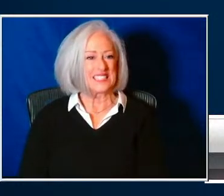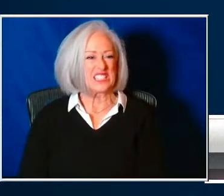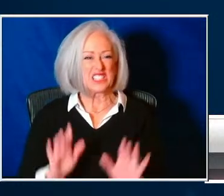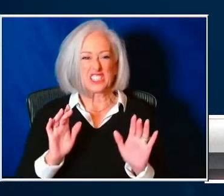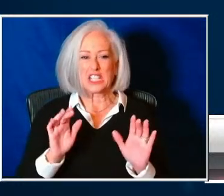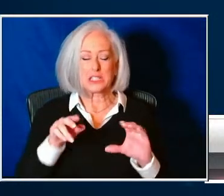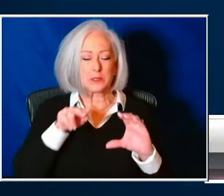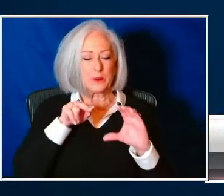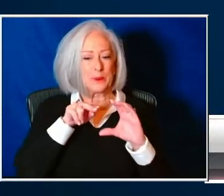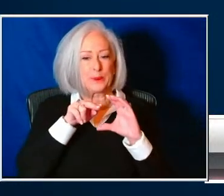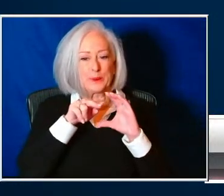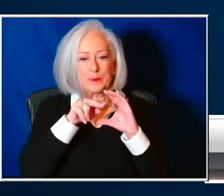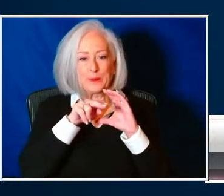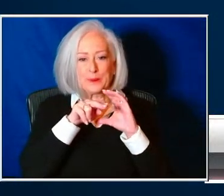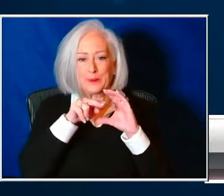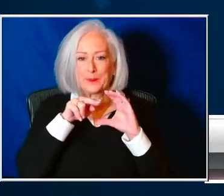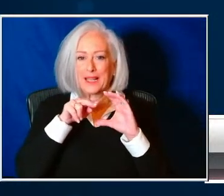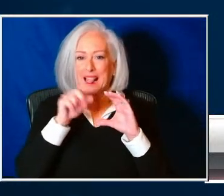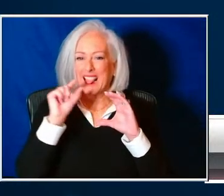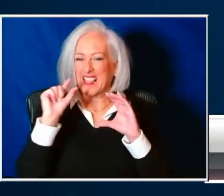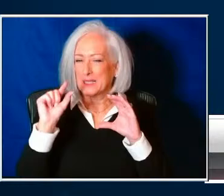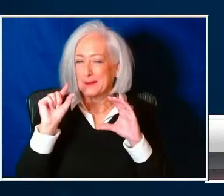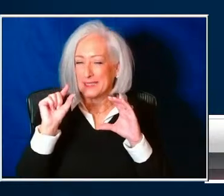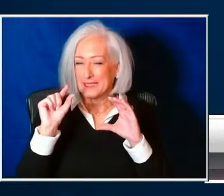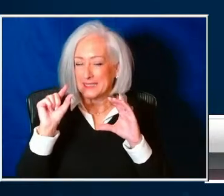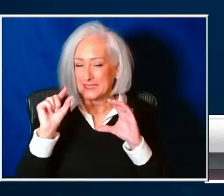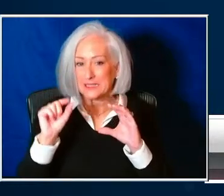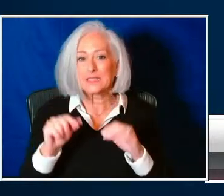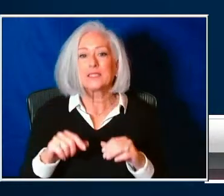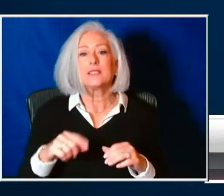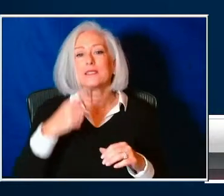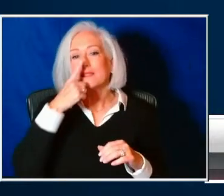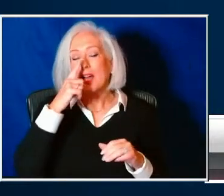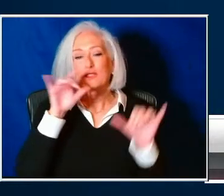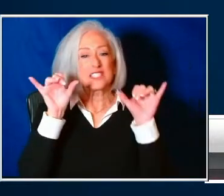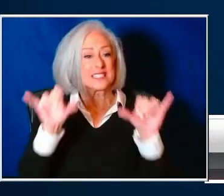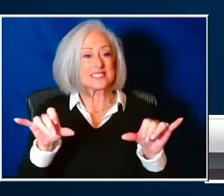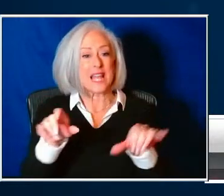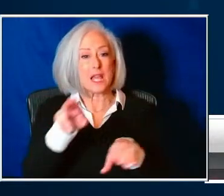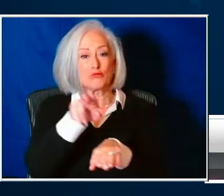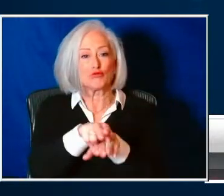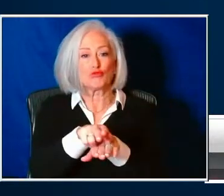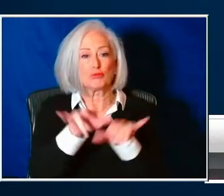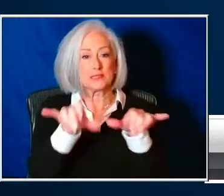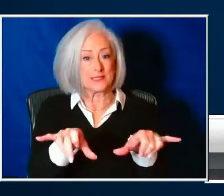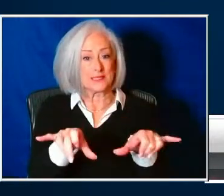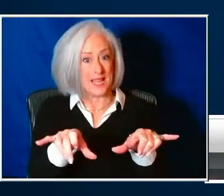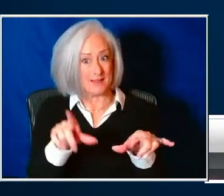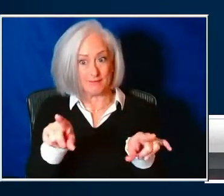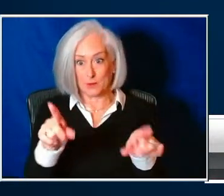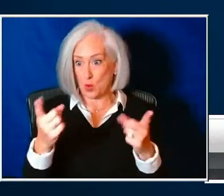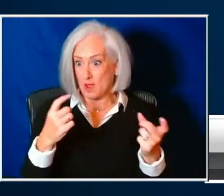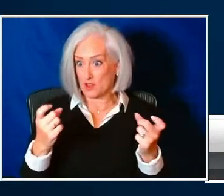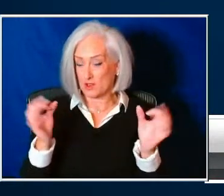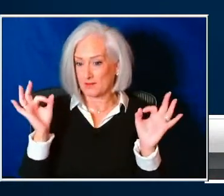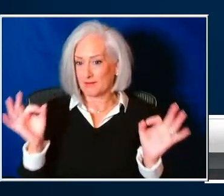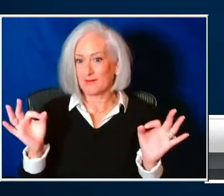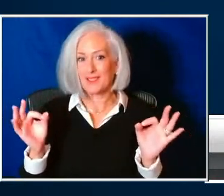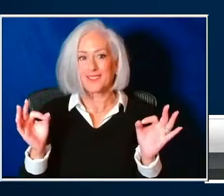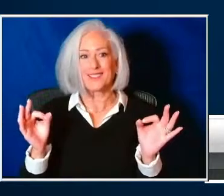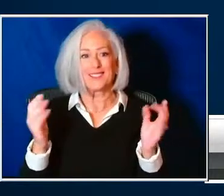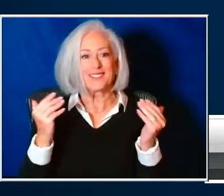into about there. And all I ask is that you hold still. Any final questions? You're doing well? I'm good. Excellent. Let's get